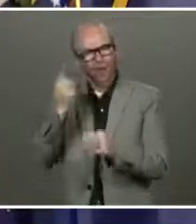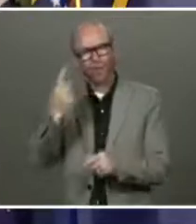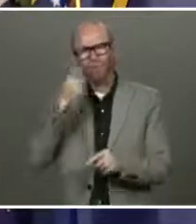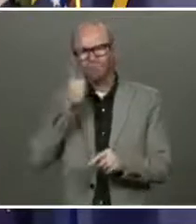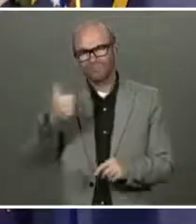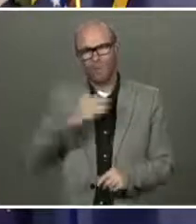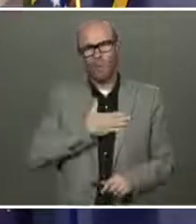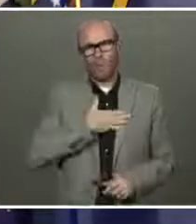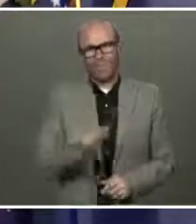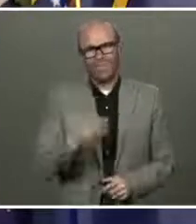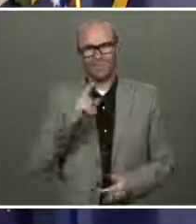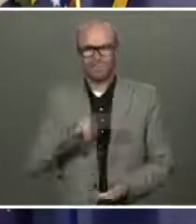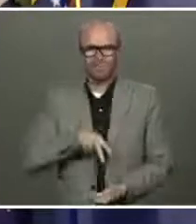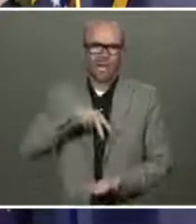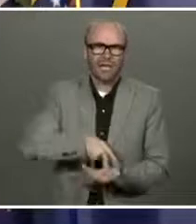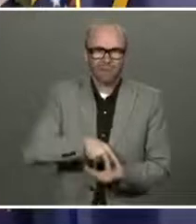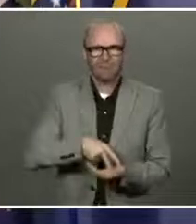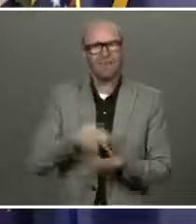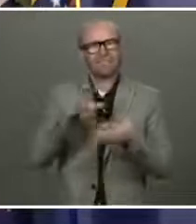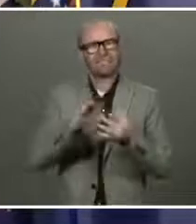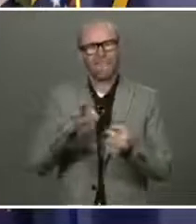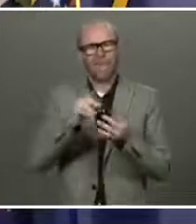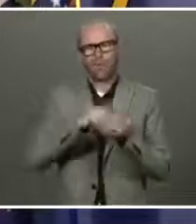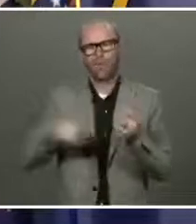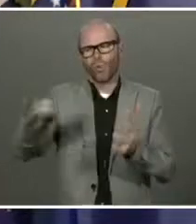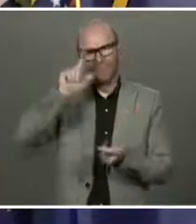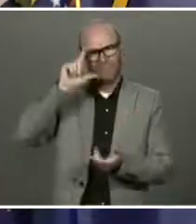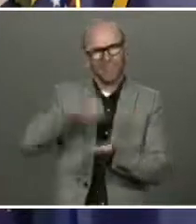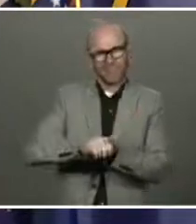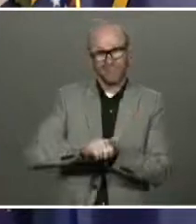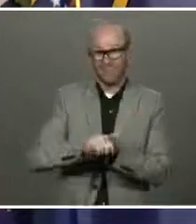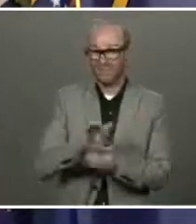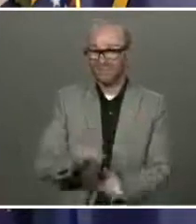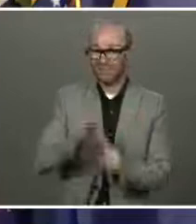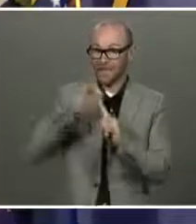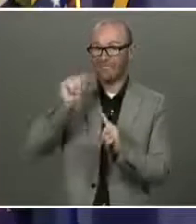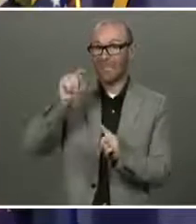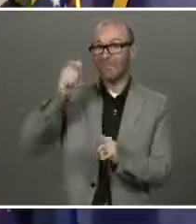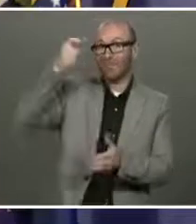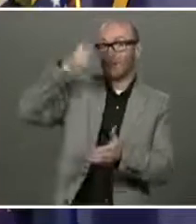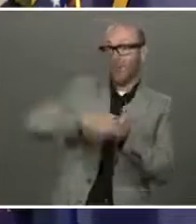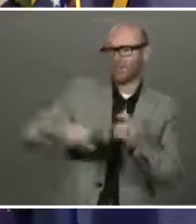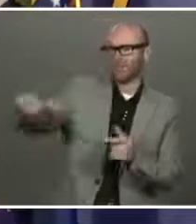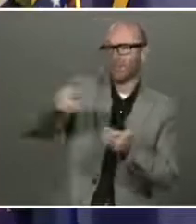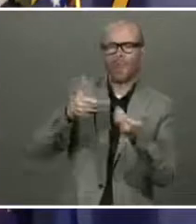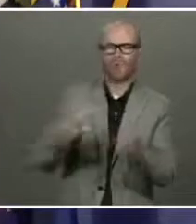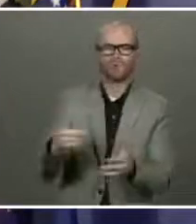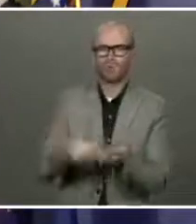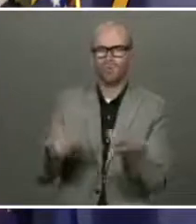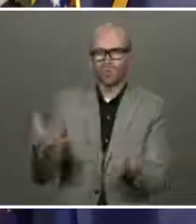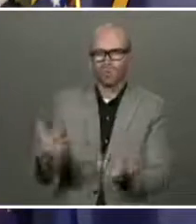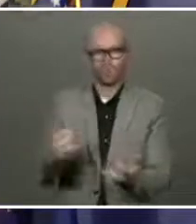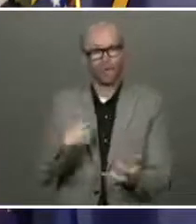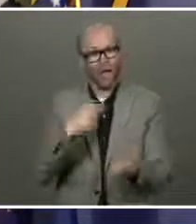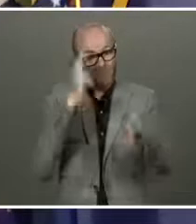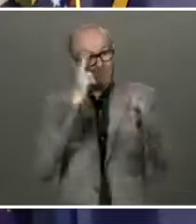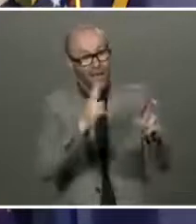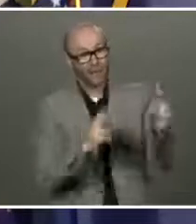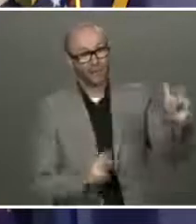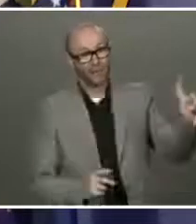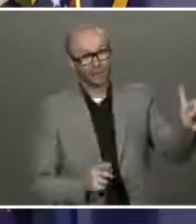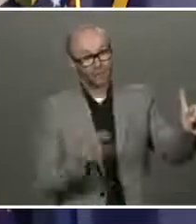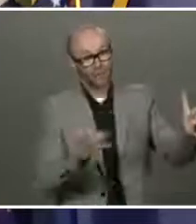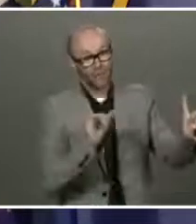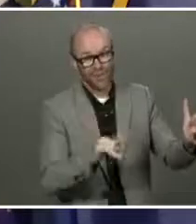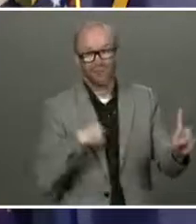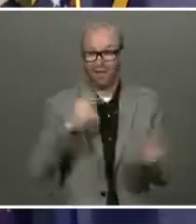to stand up and say what they believe, especially at the cost of them losing whatever it is. I admire Democrats who do that. I admire Republicans